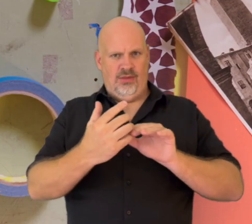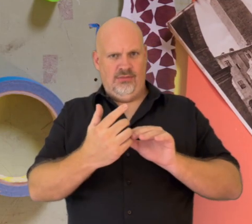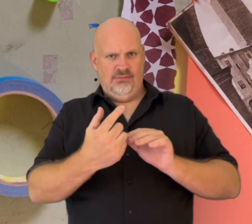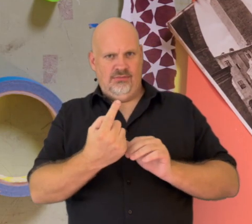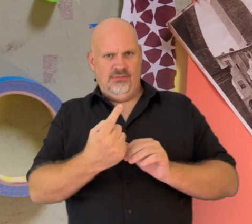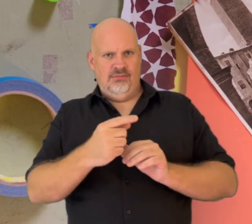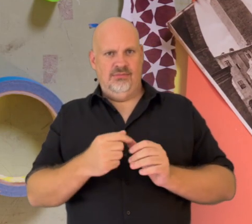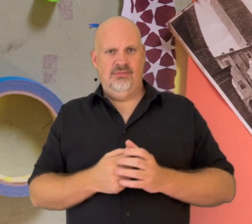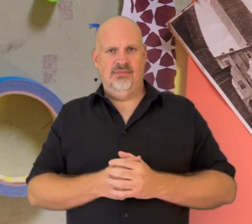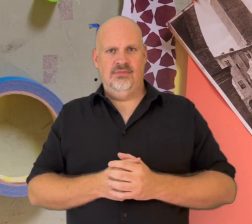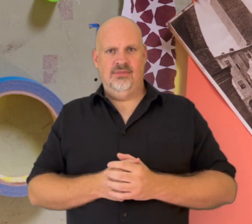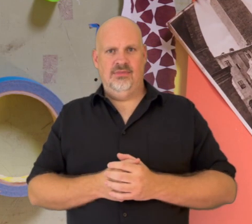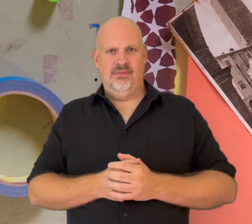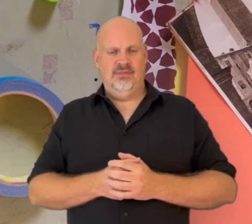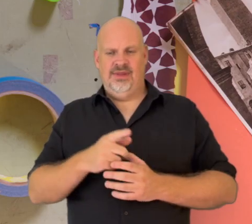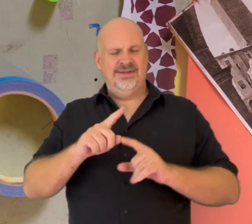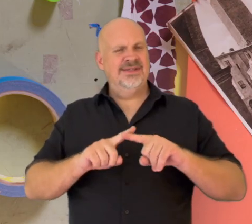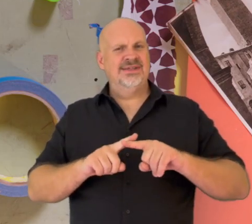They behave very differently to